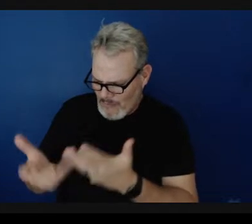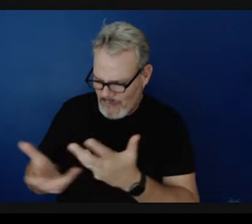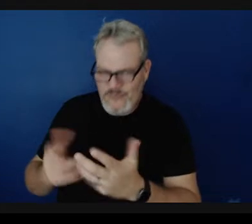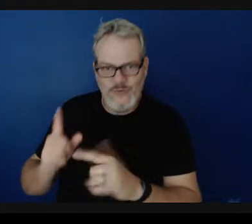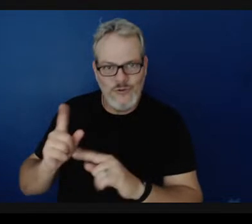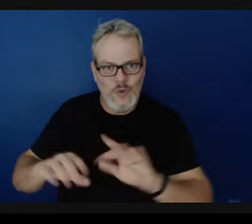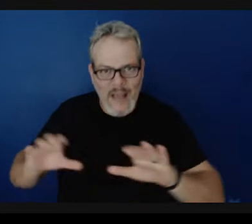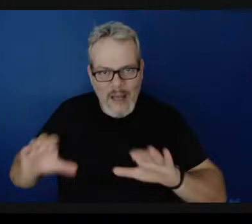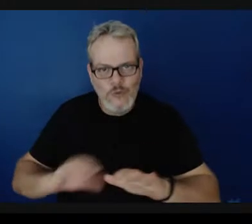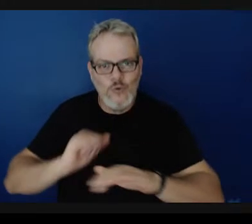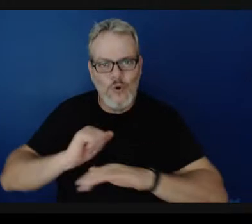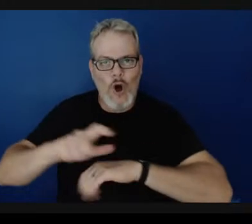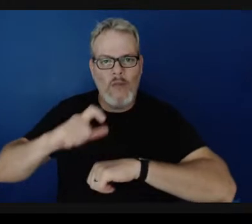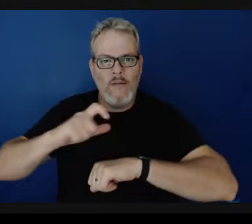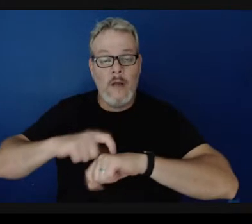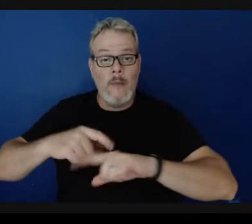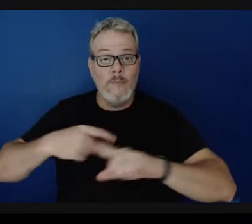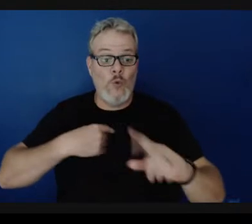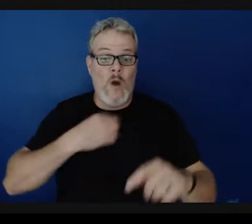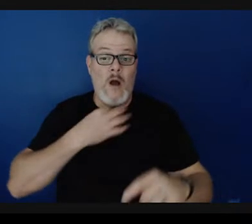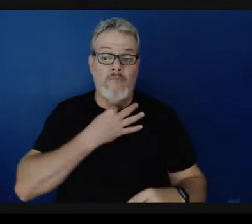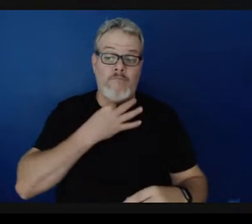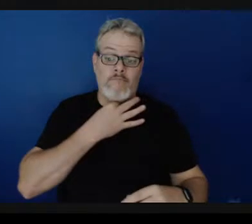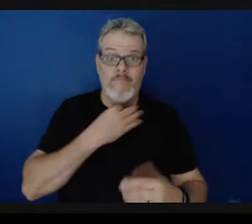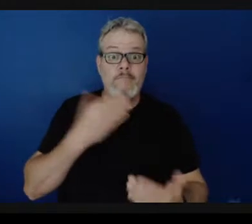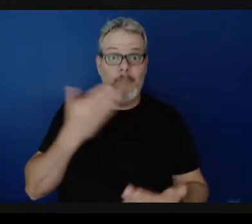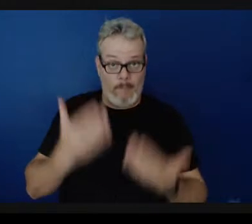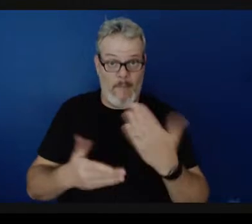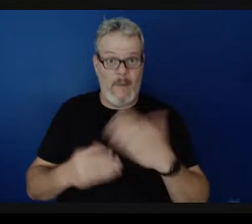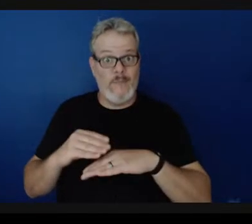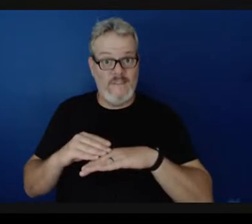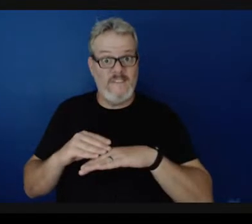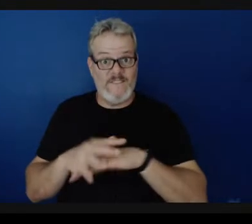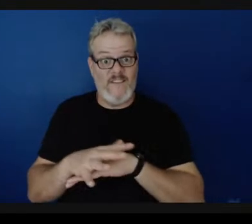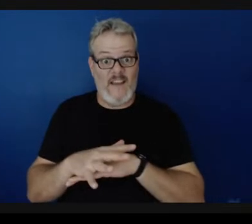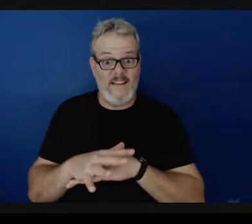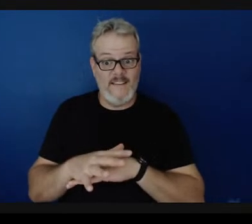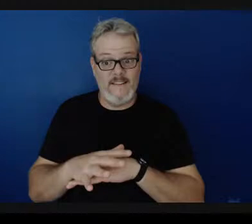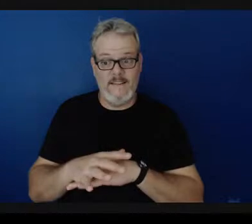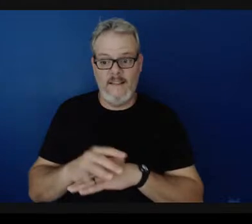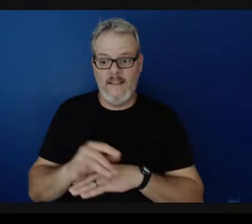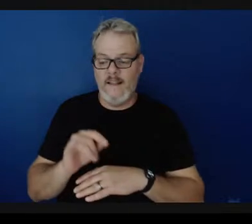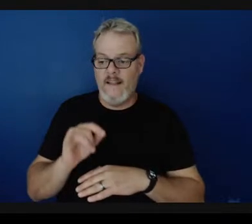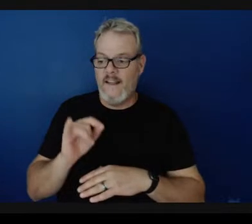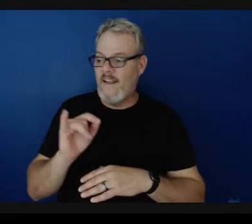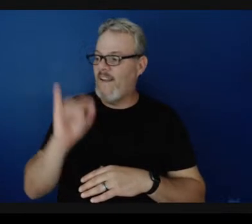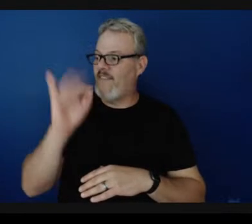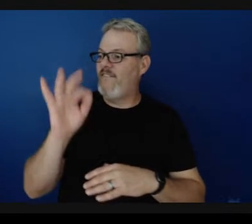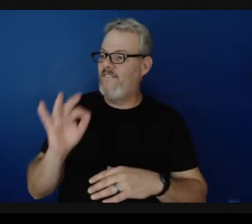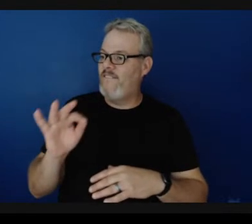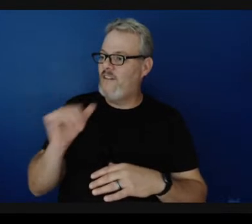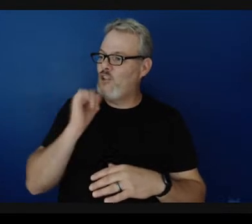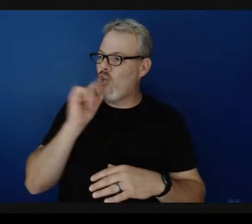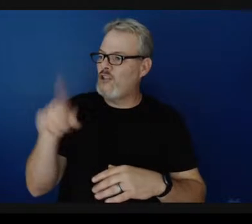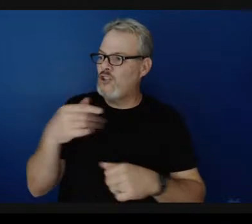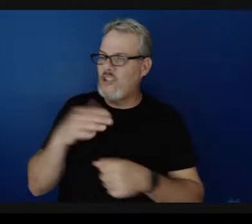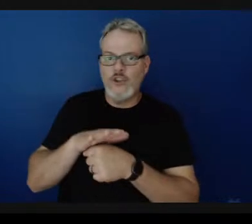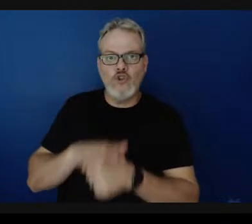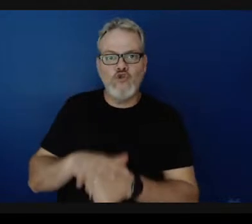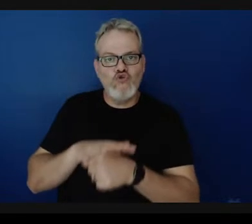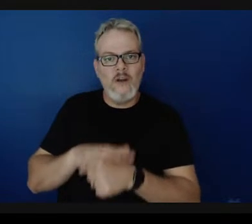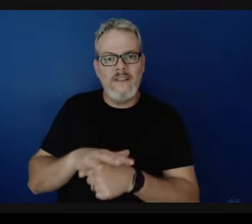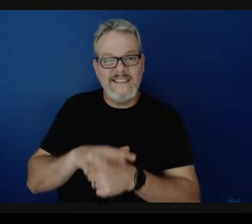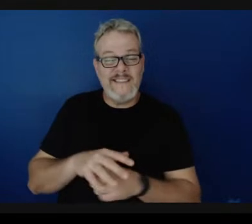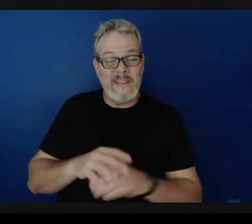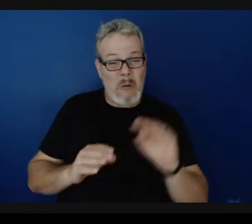time. So I would bet there probably is an effect if this is true with the pore pressure, especially, right? Maybe not so much the stress there. Mauna Loa is really big